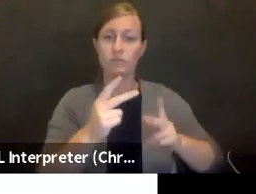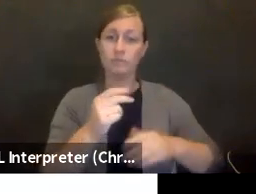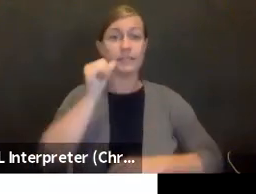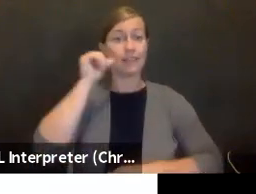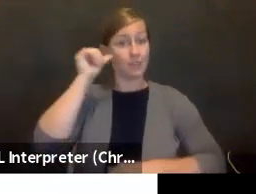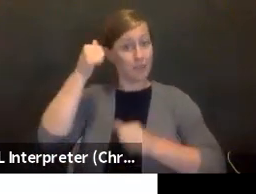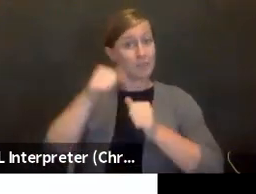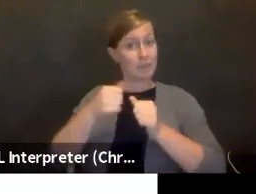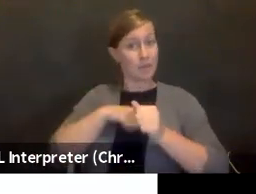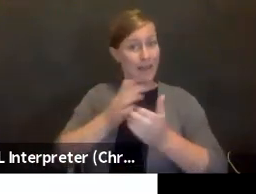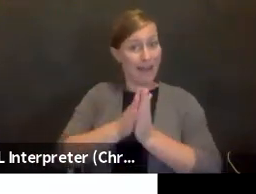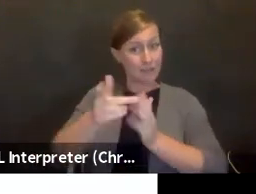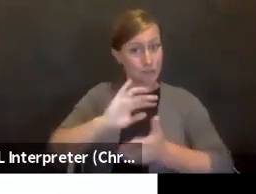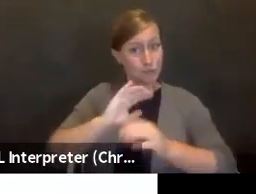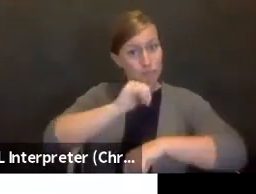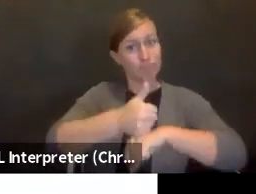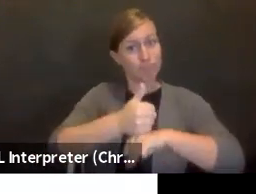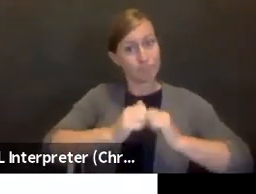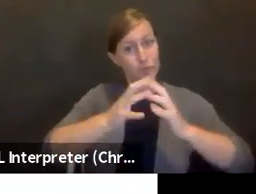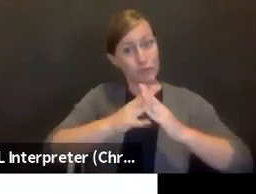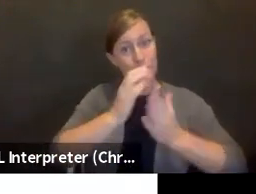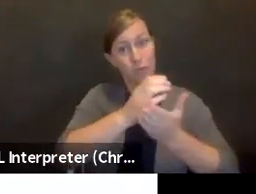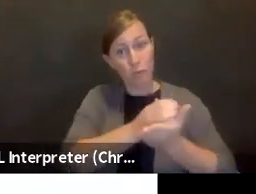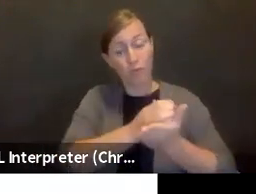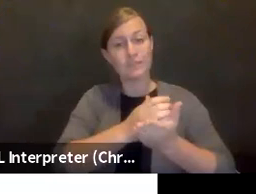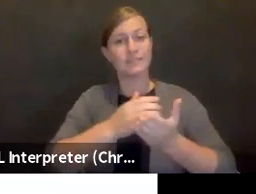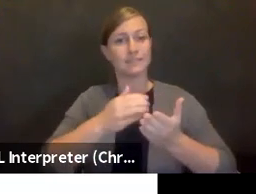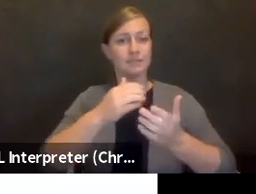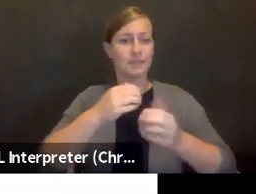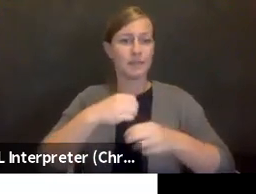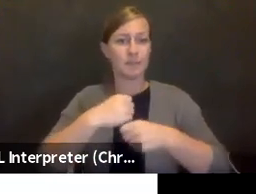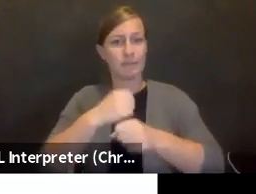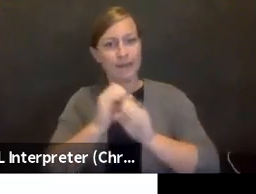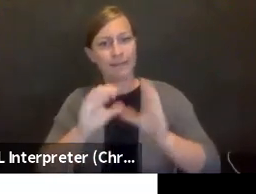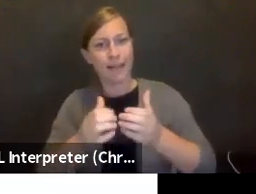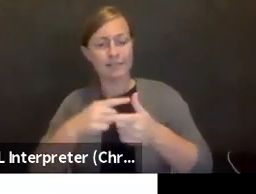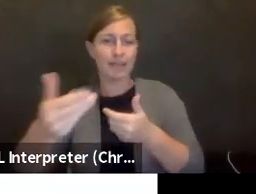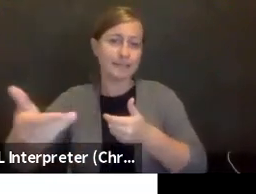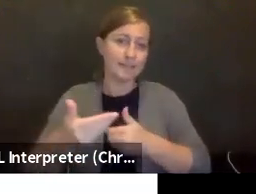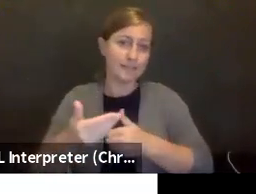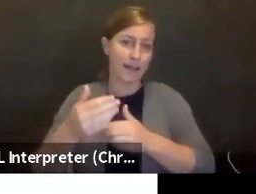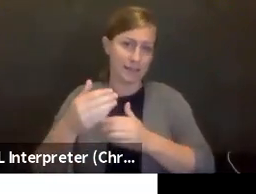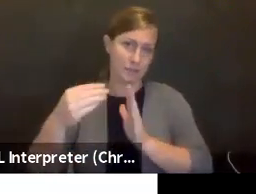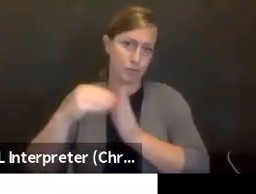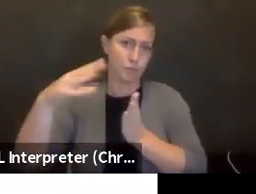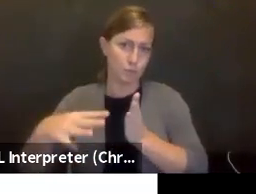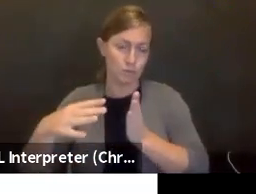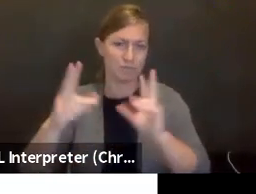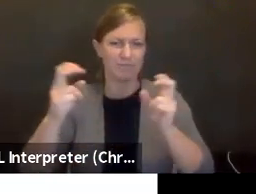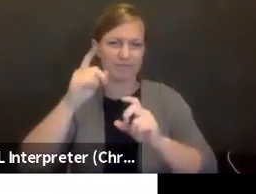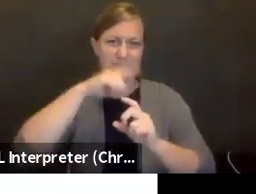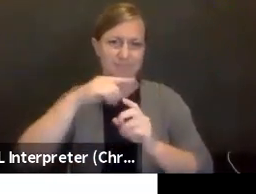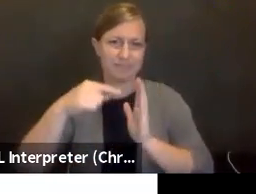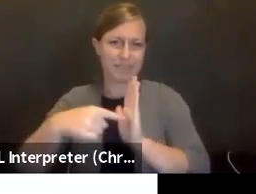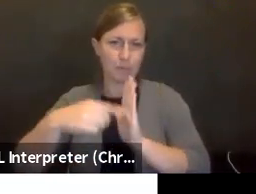create a course, create a class, see if you can invite somebody to it, even a sample student, and how you accessed it. So you need to reply